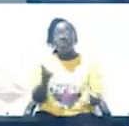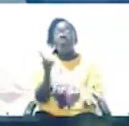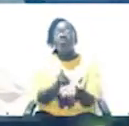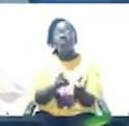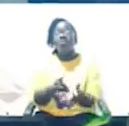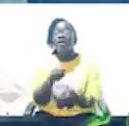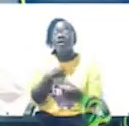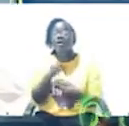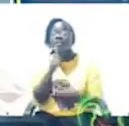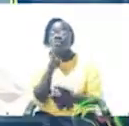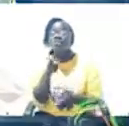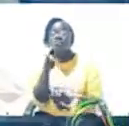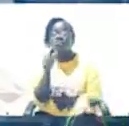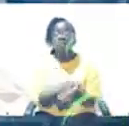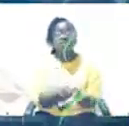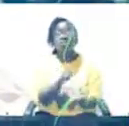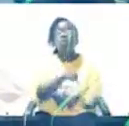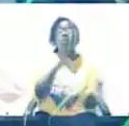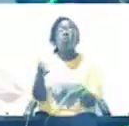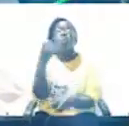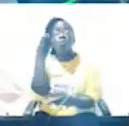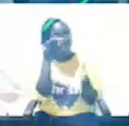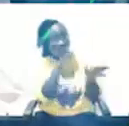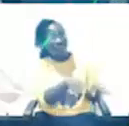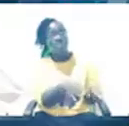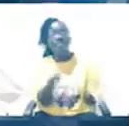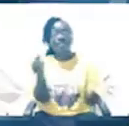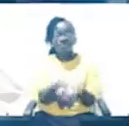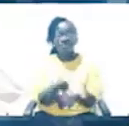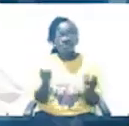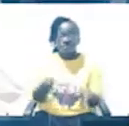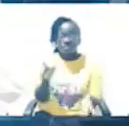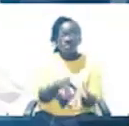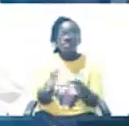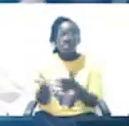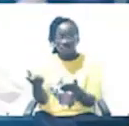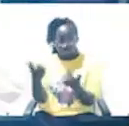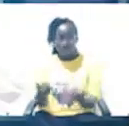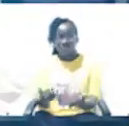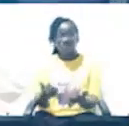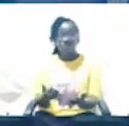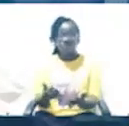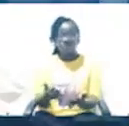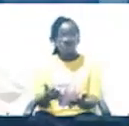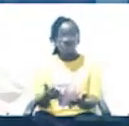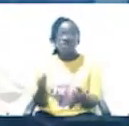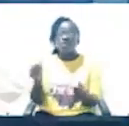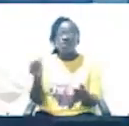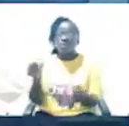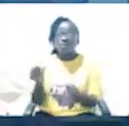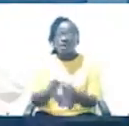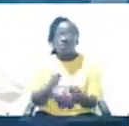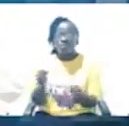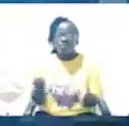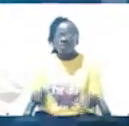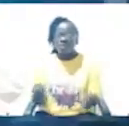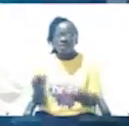to you and said, go and die, that is when he comes. When every situation has become